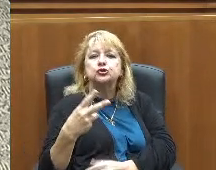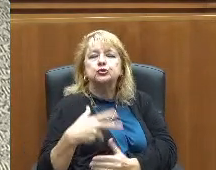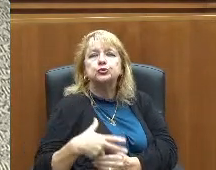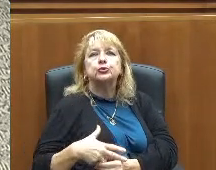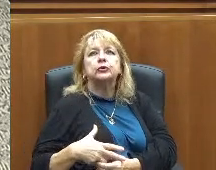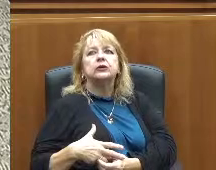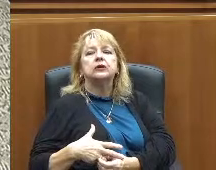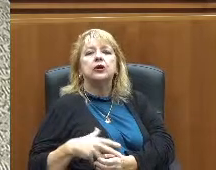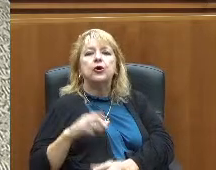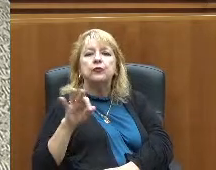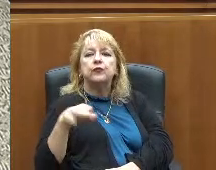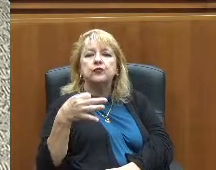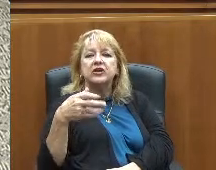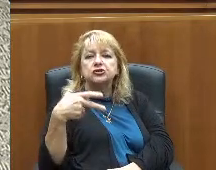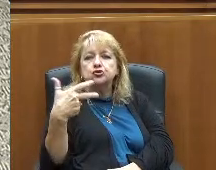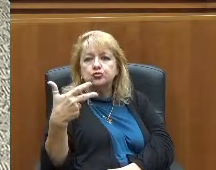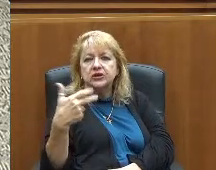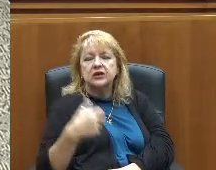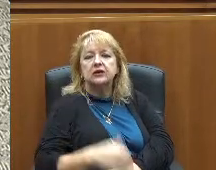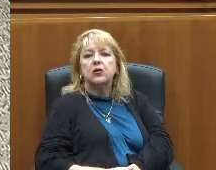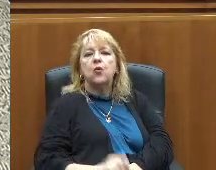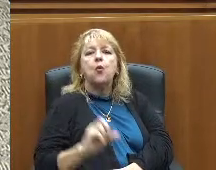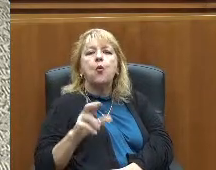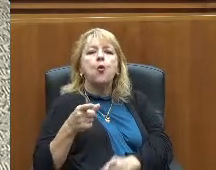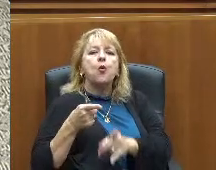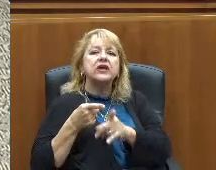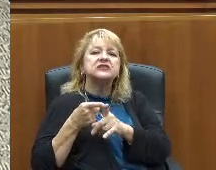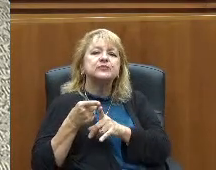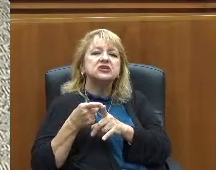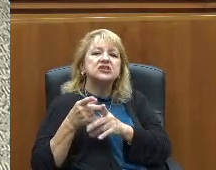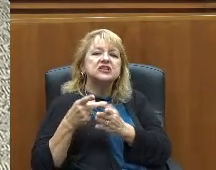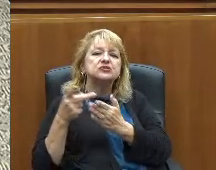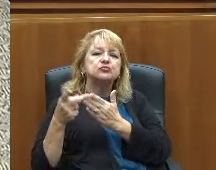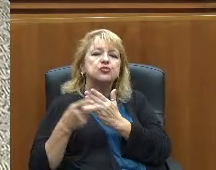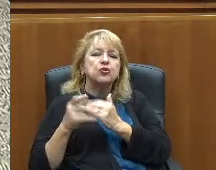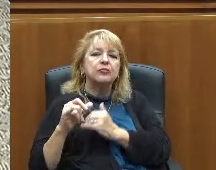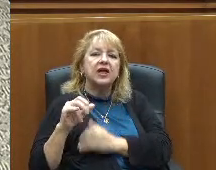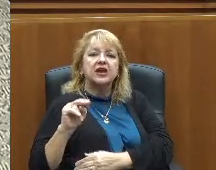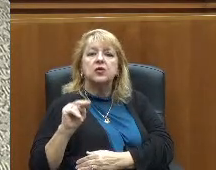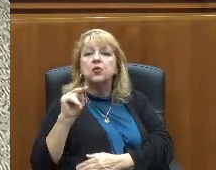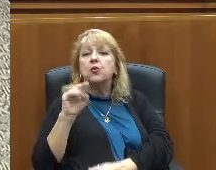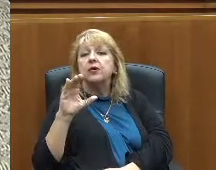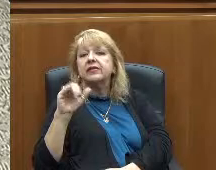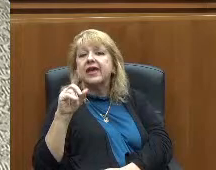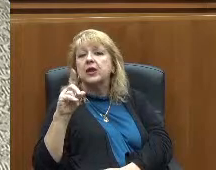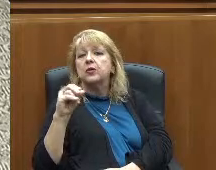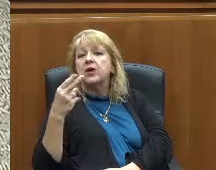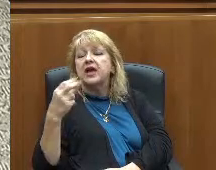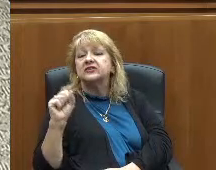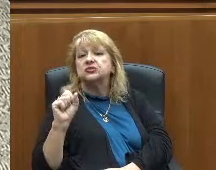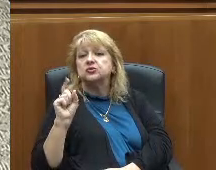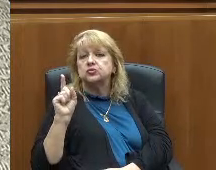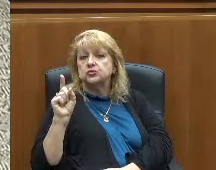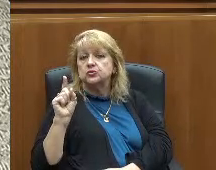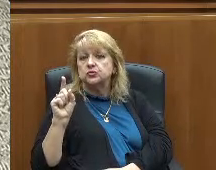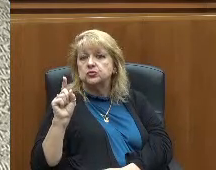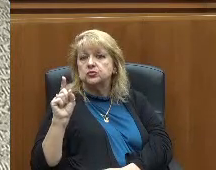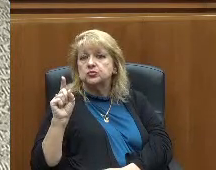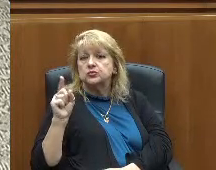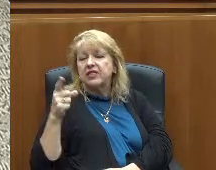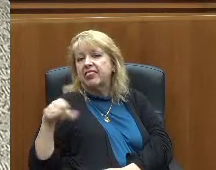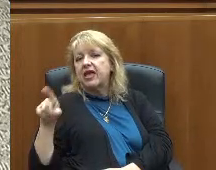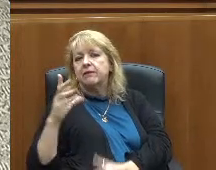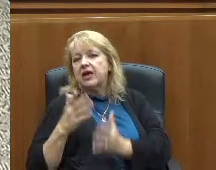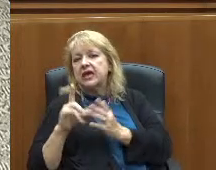or French 3 or a specialized program like our North Caddo High School, where they